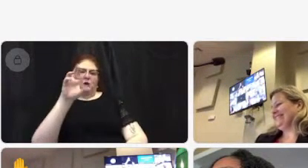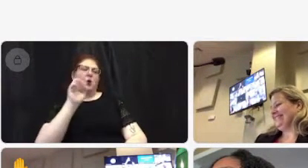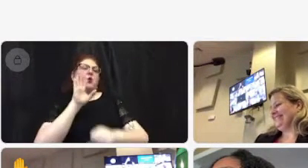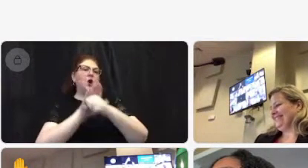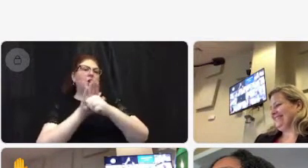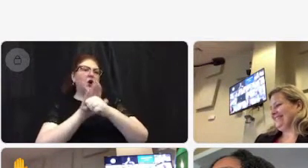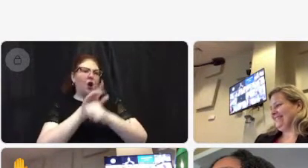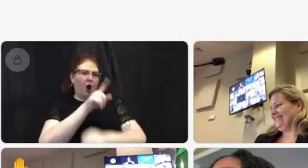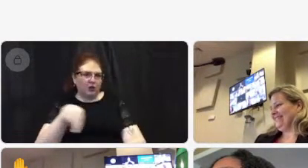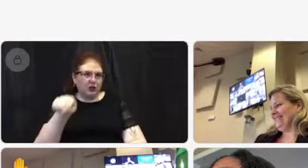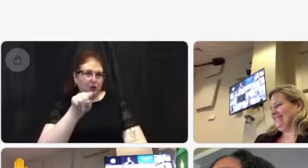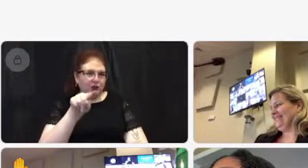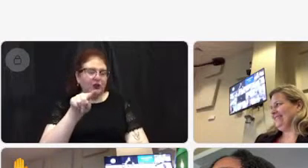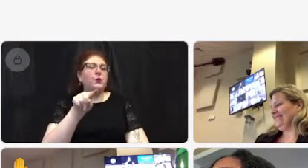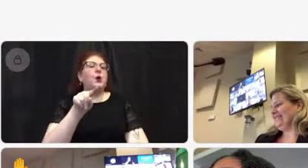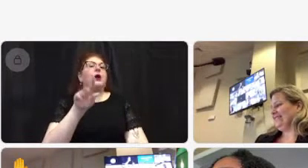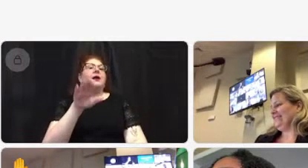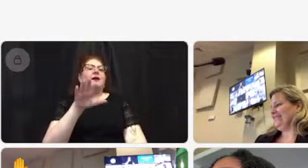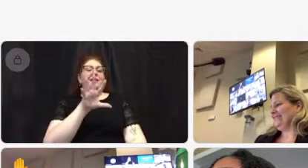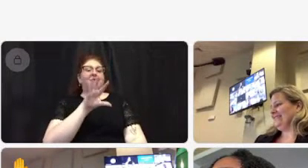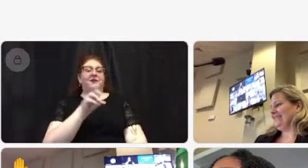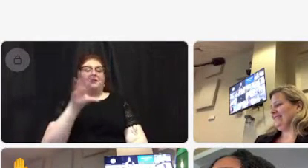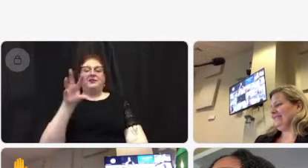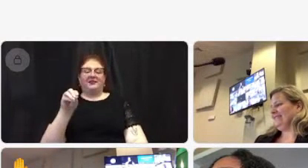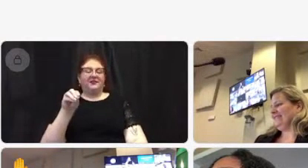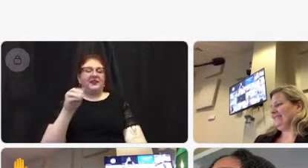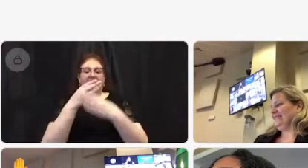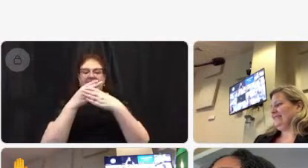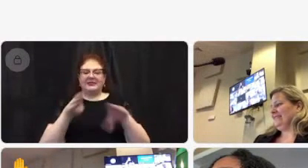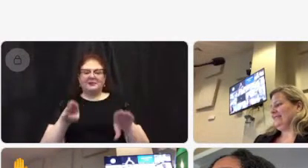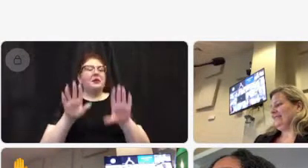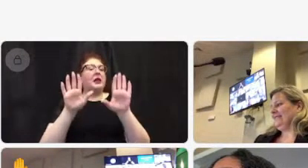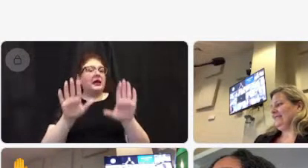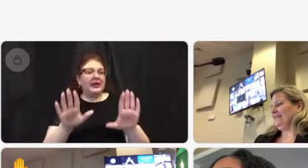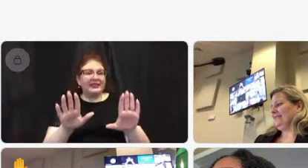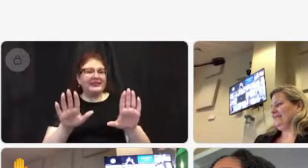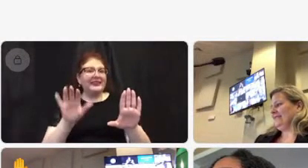can't bring, the 50-50 split is just going into the